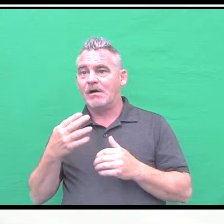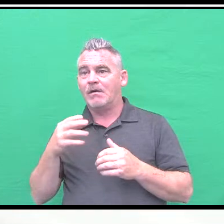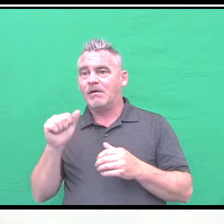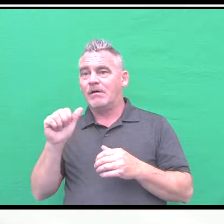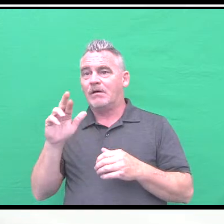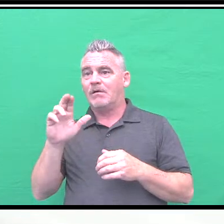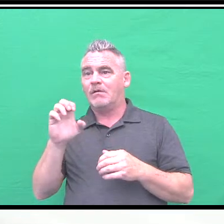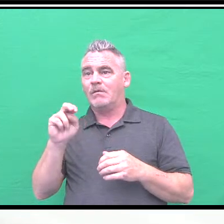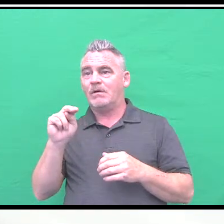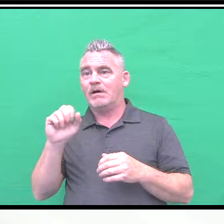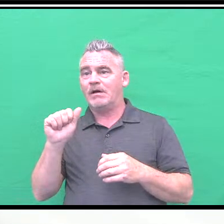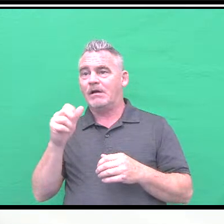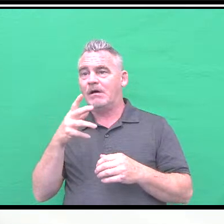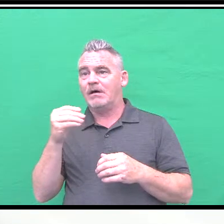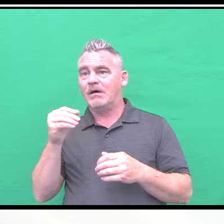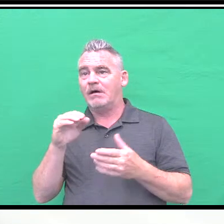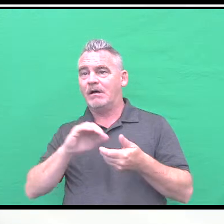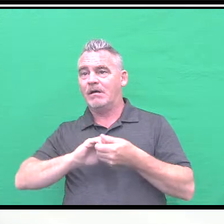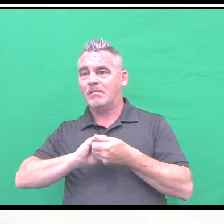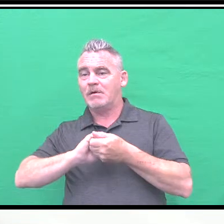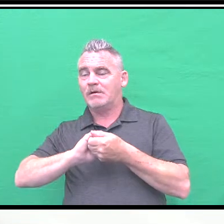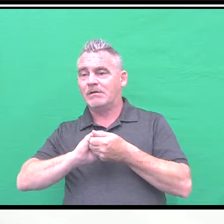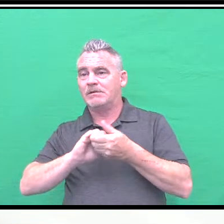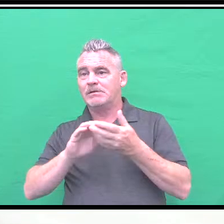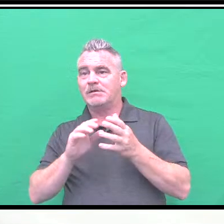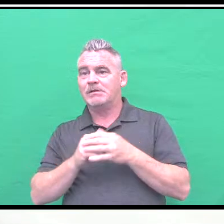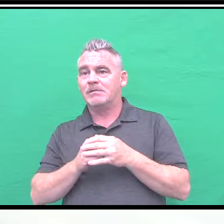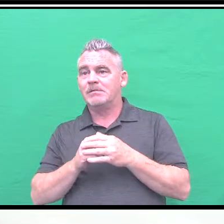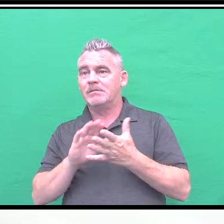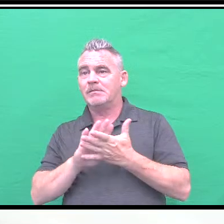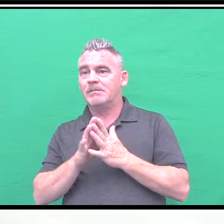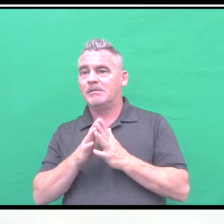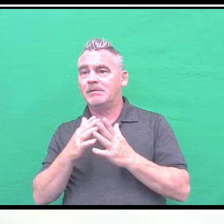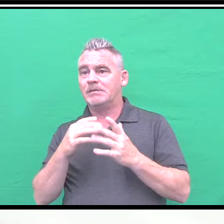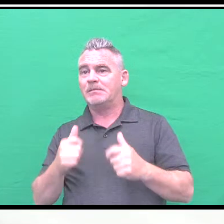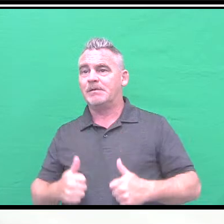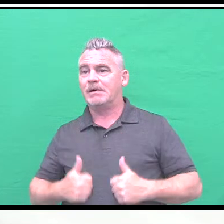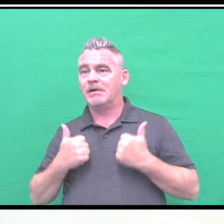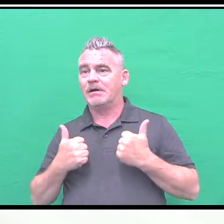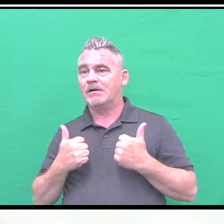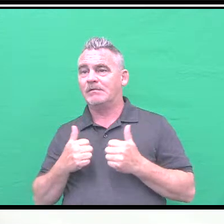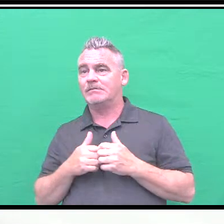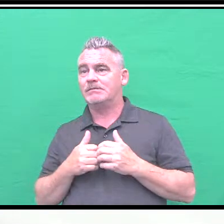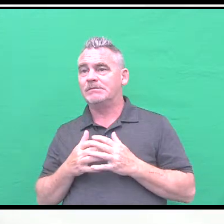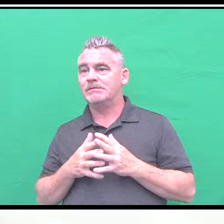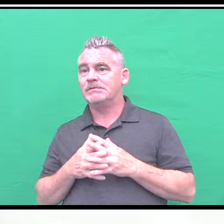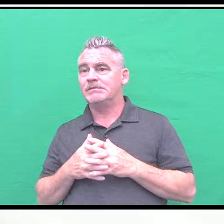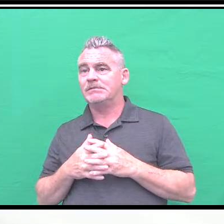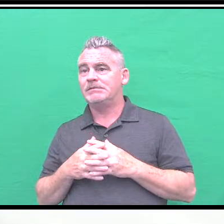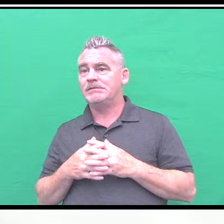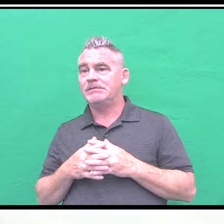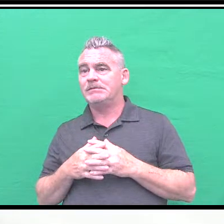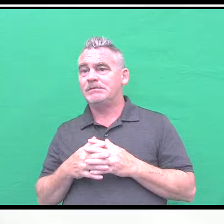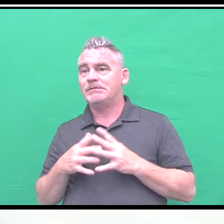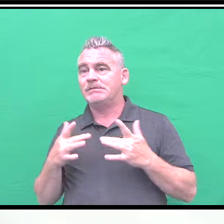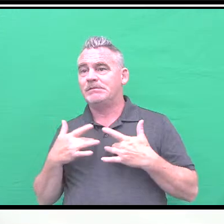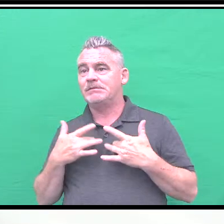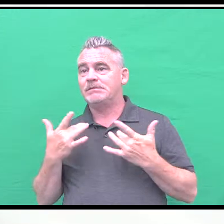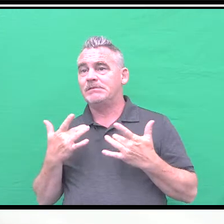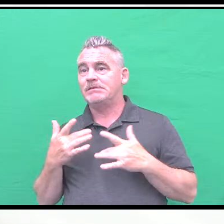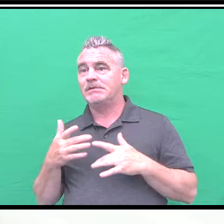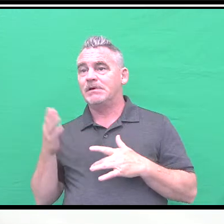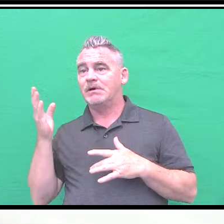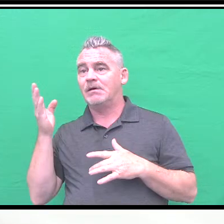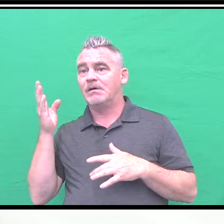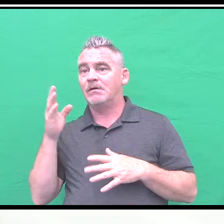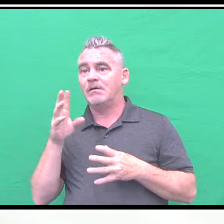make this partnership come alive. I'm excited to also know in the presentation I had